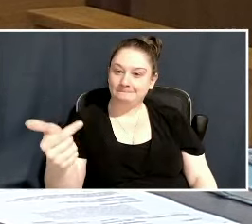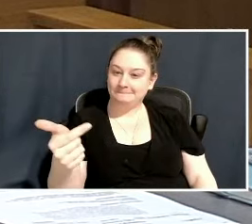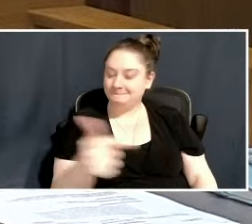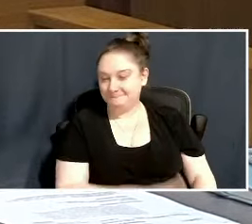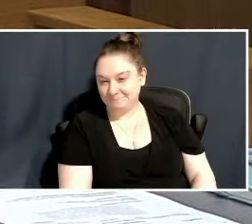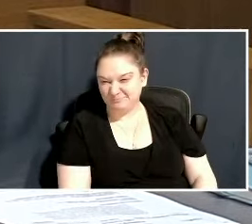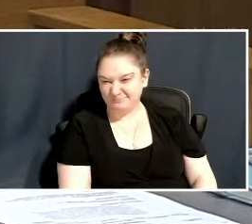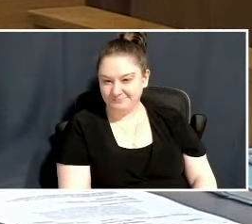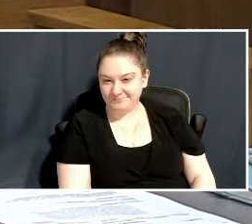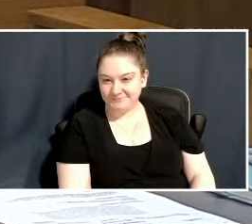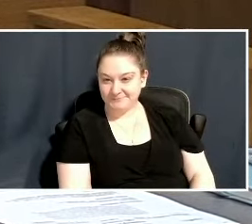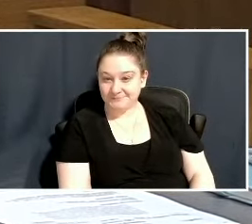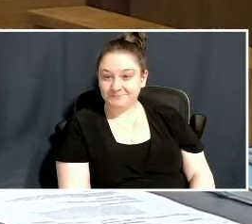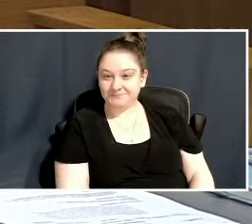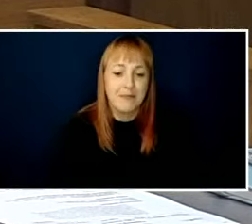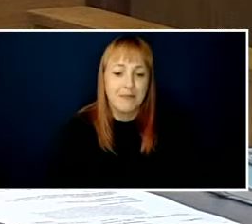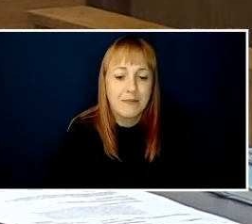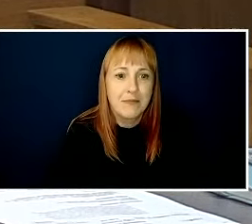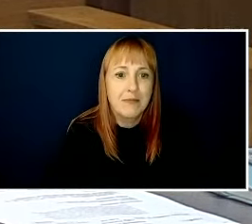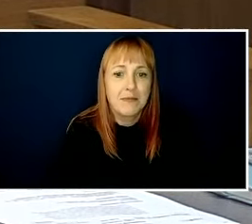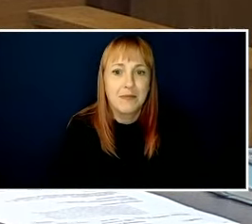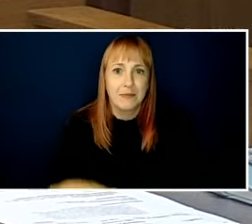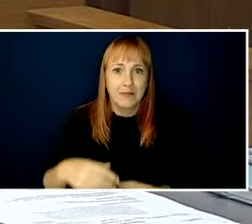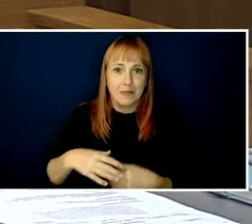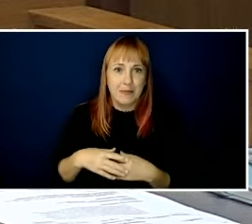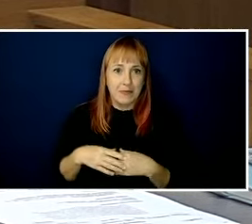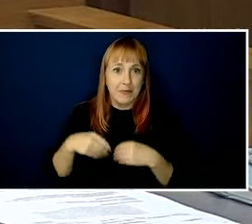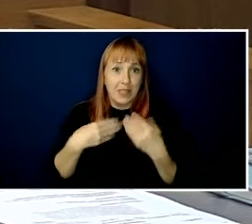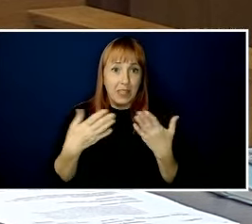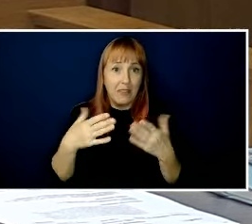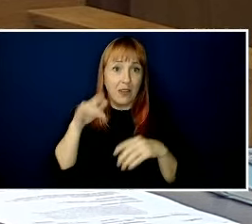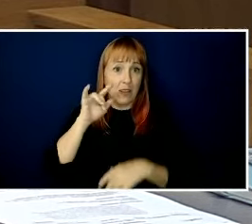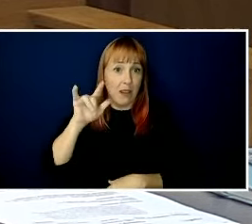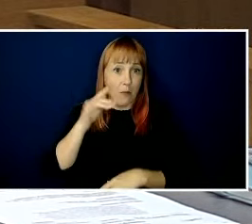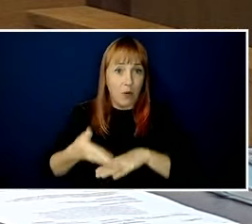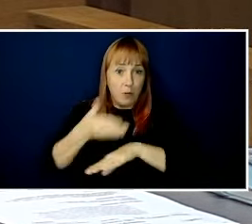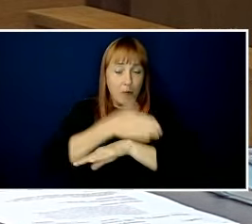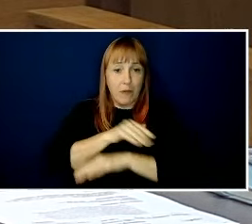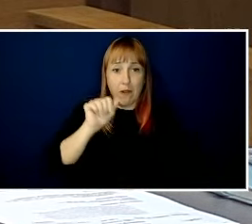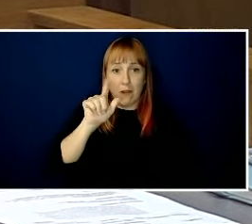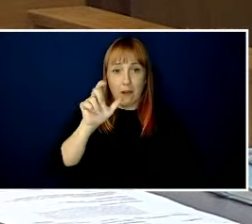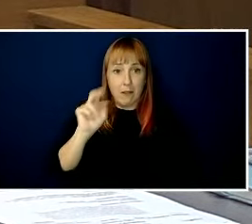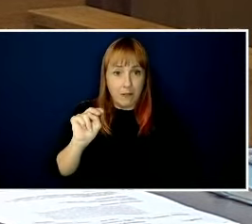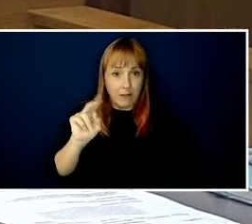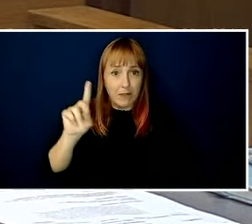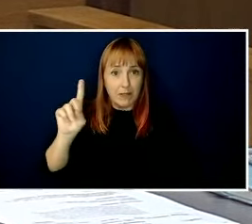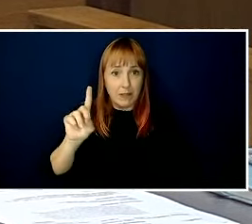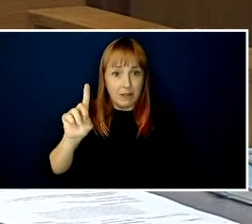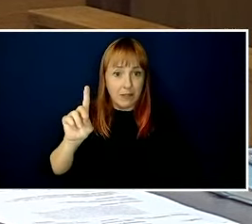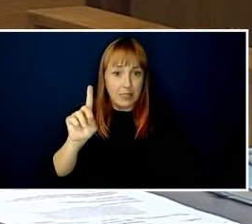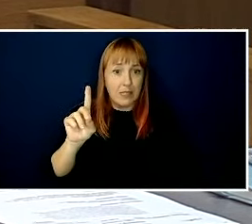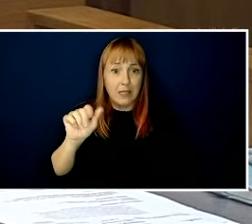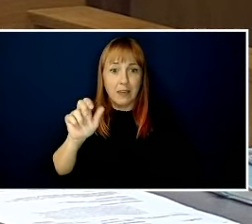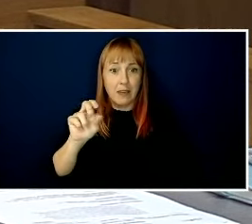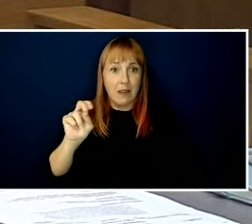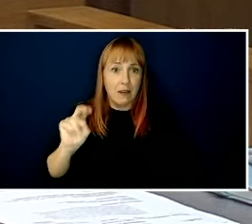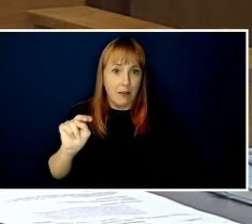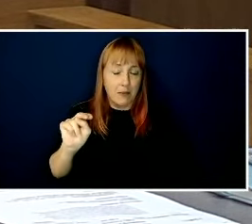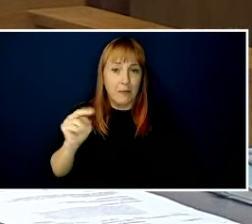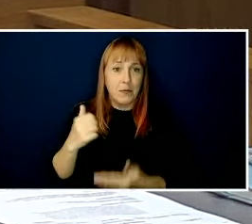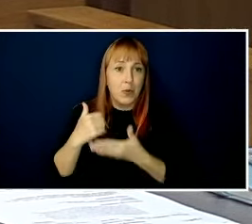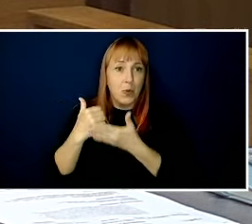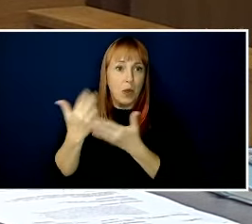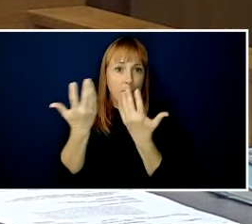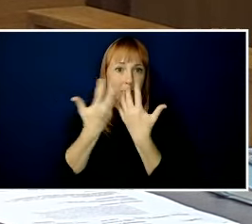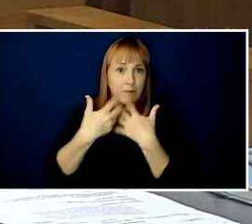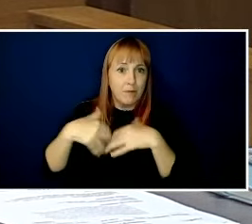management skills on delivering the airport improvements. Alan Dannon, who helped assemble a design and